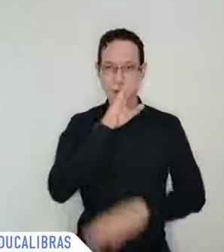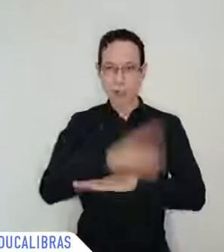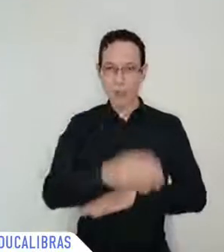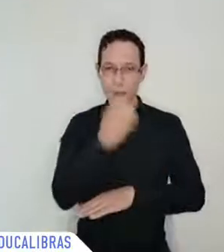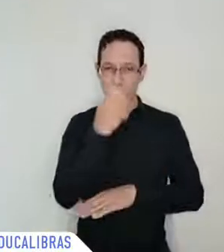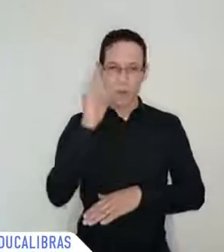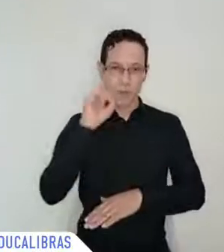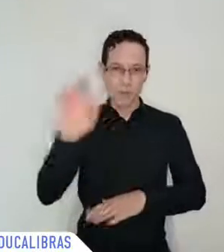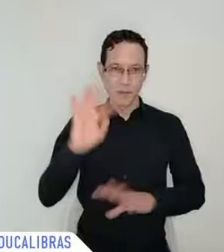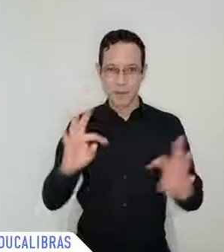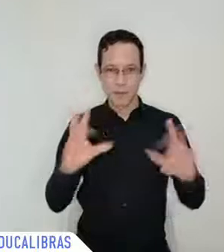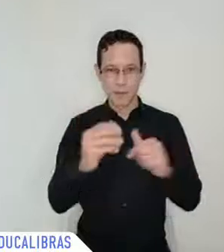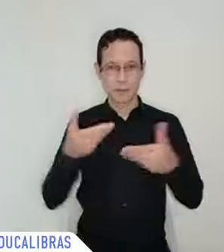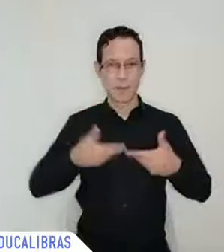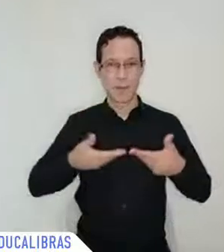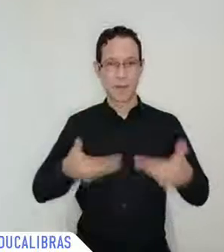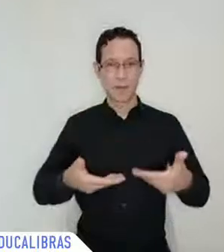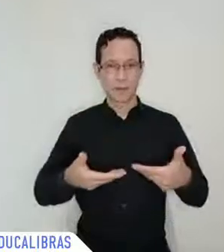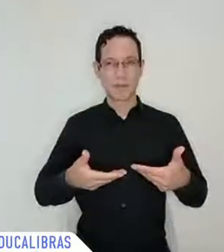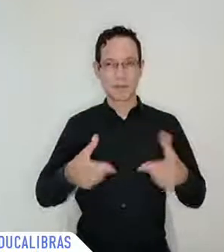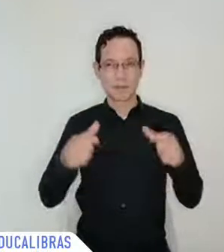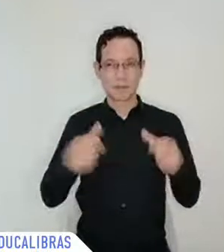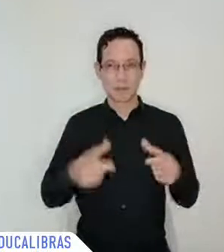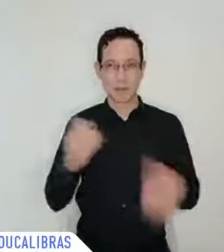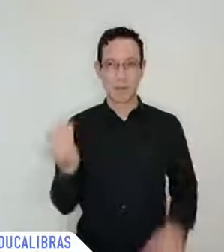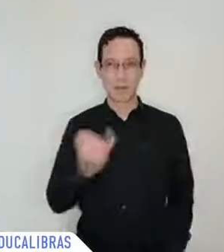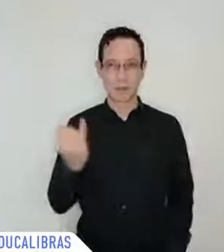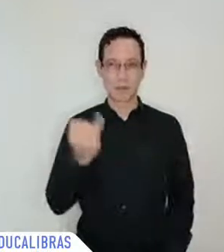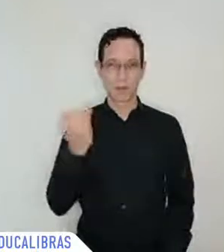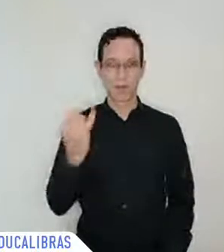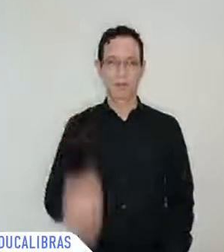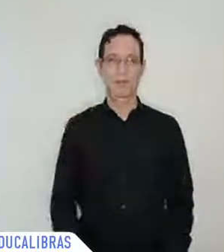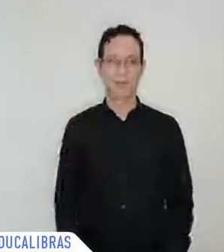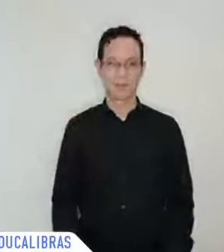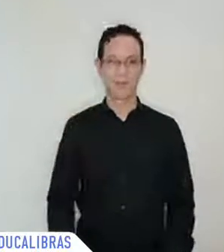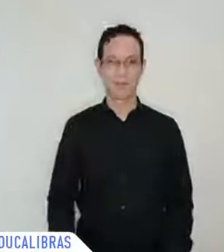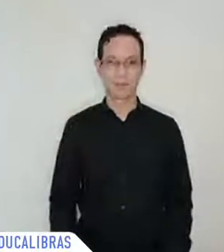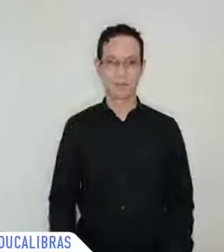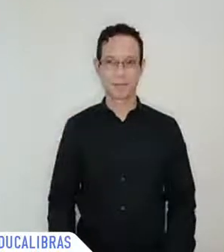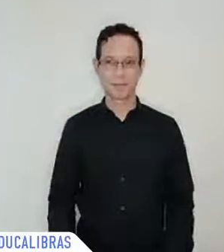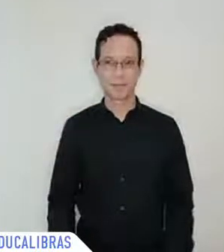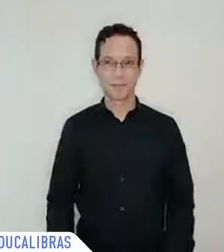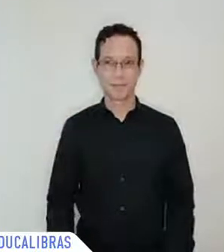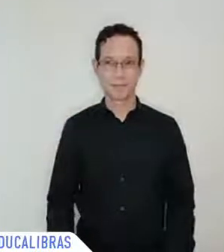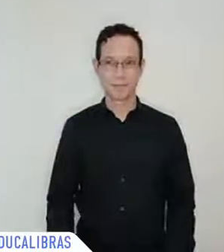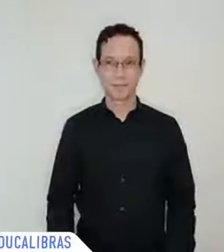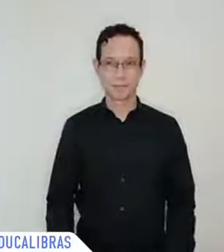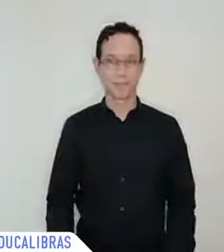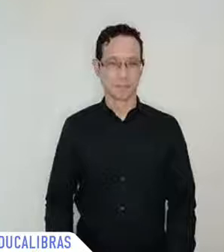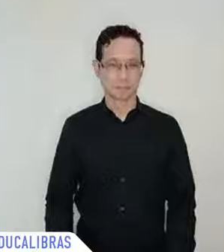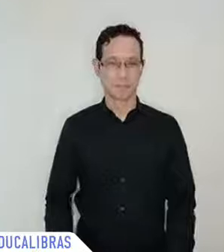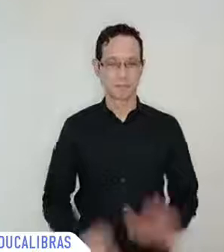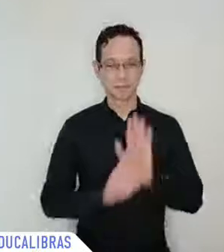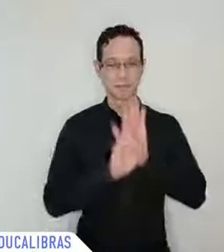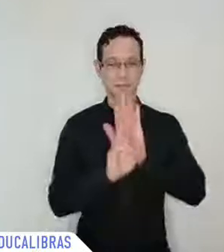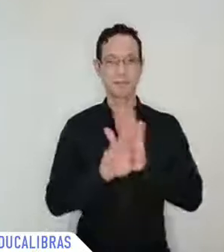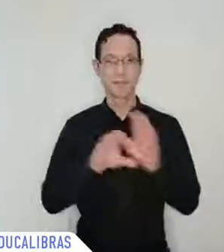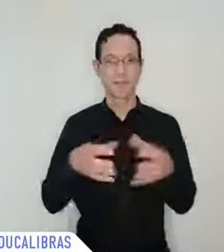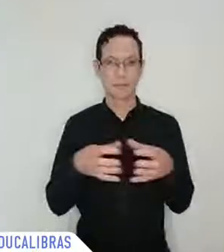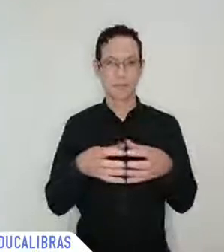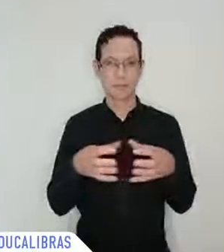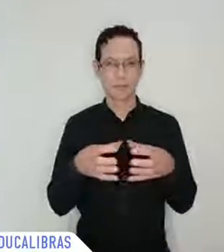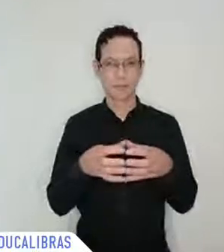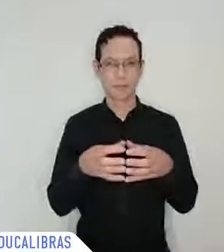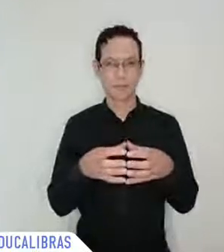Colombié. Good morning and good afternoon to all of you. Thank you for such an important space.